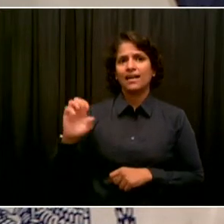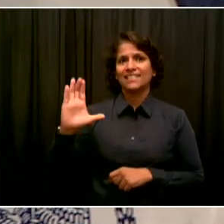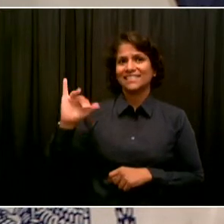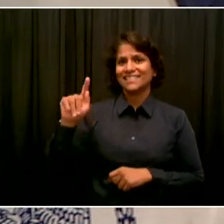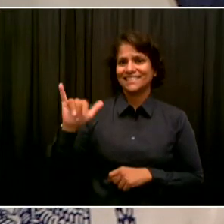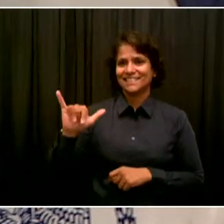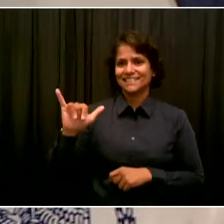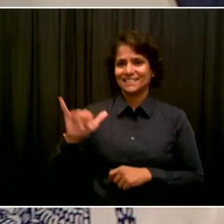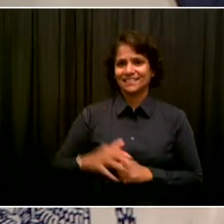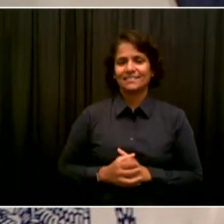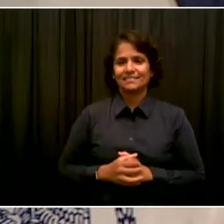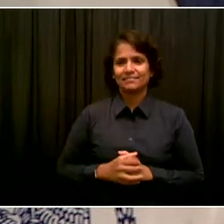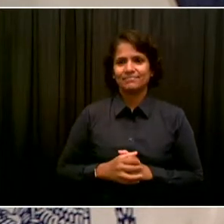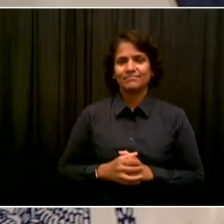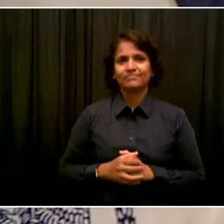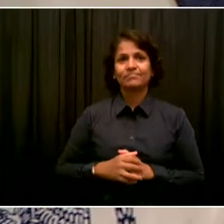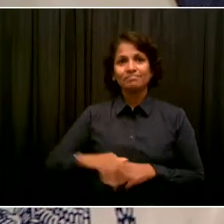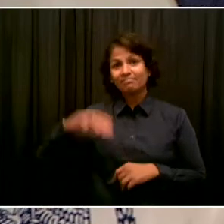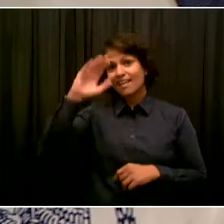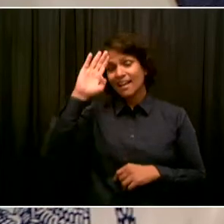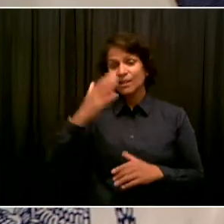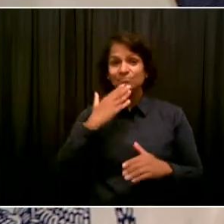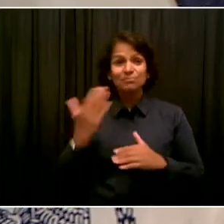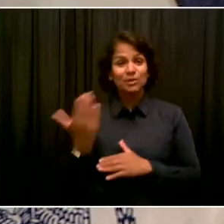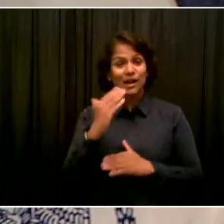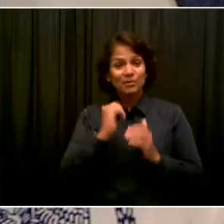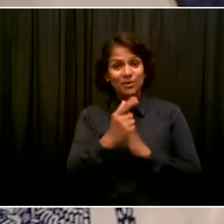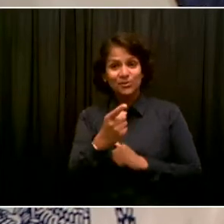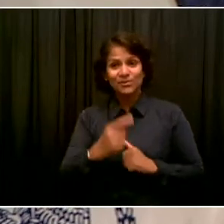Hey, good morning, Mayor de Blasio. How are you? Good, Katie. How you been?